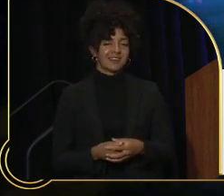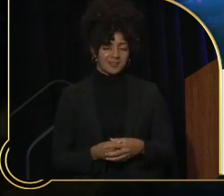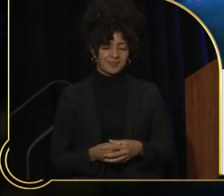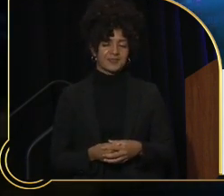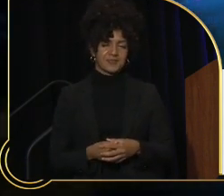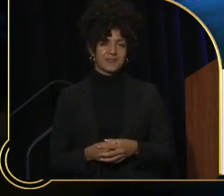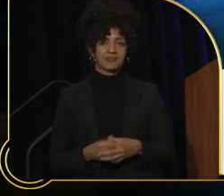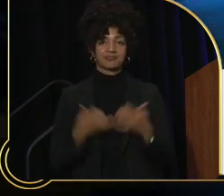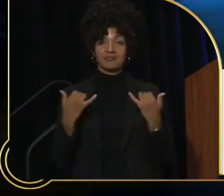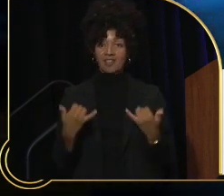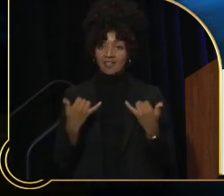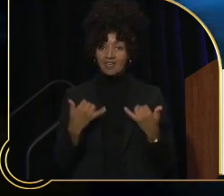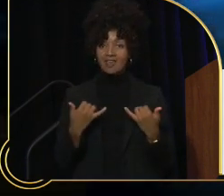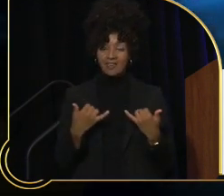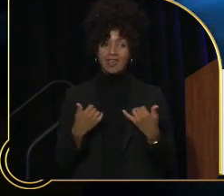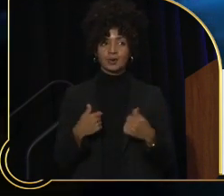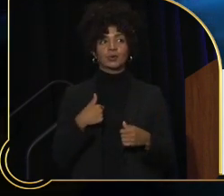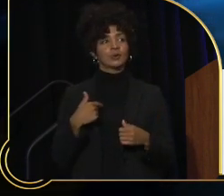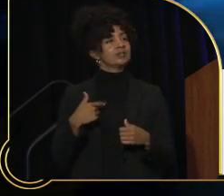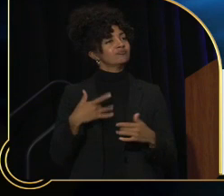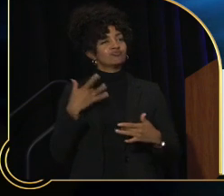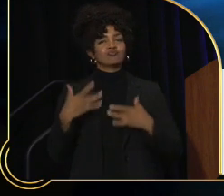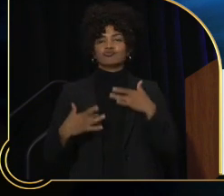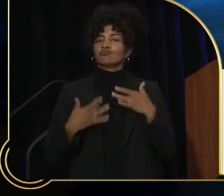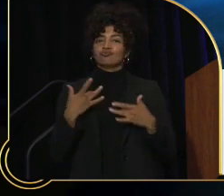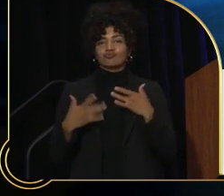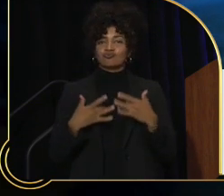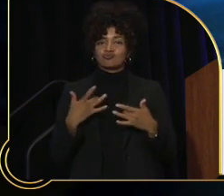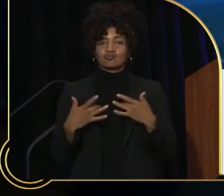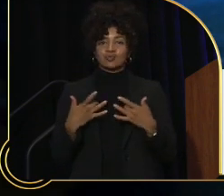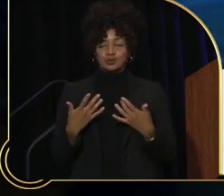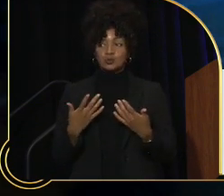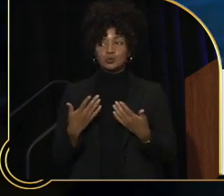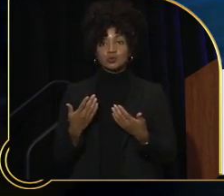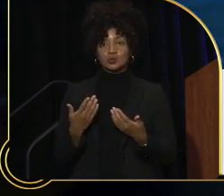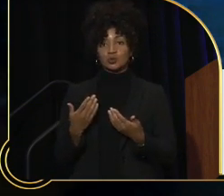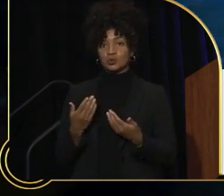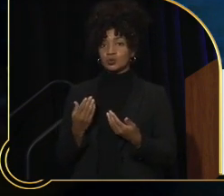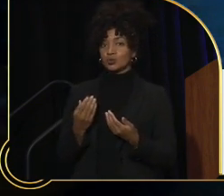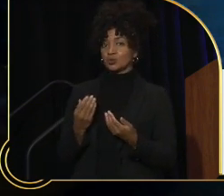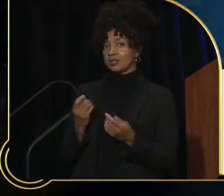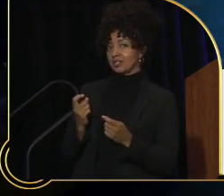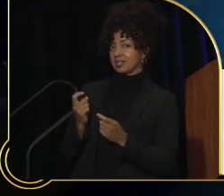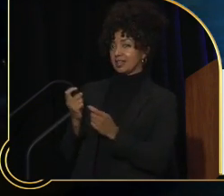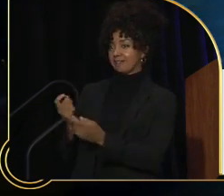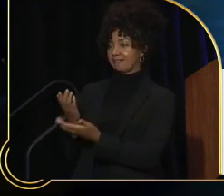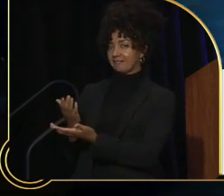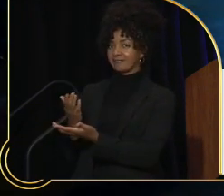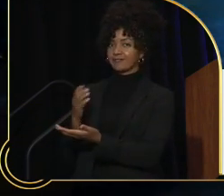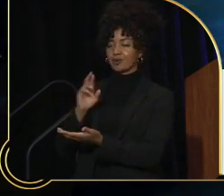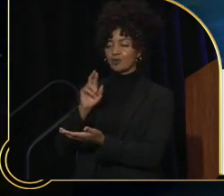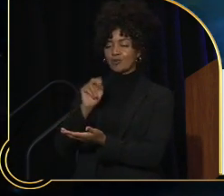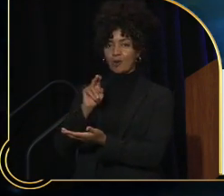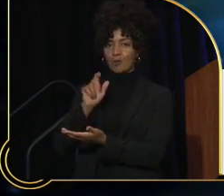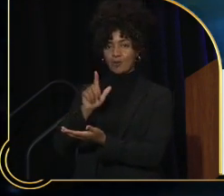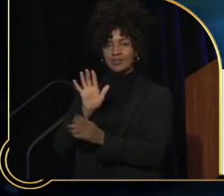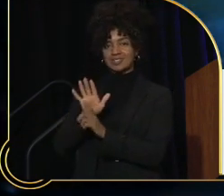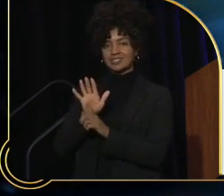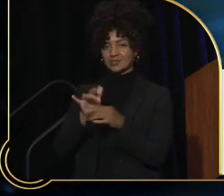Now, I am really excited to give Raul his award